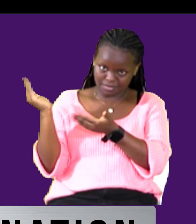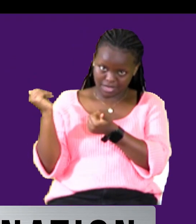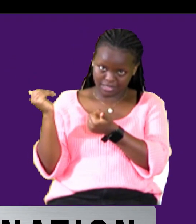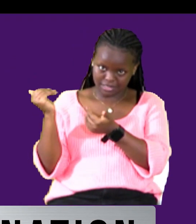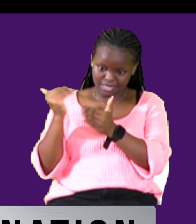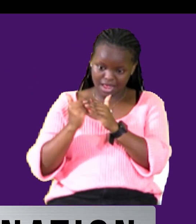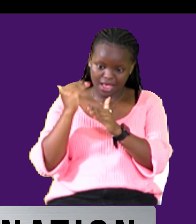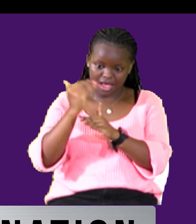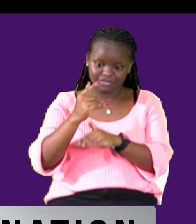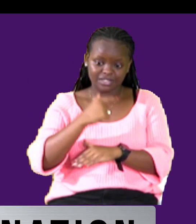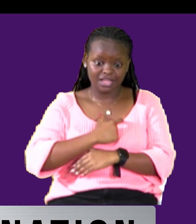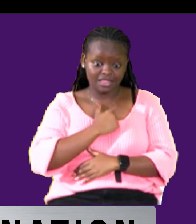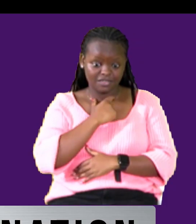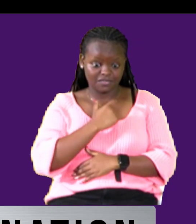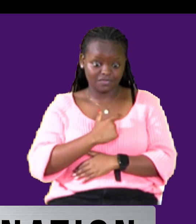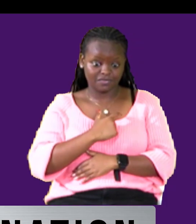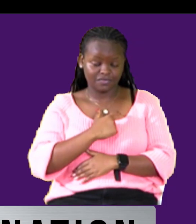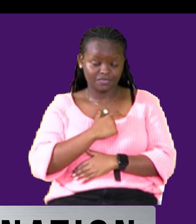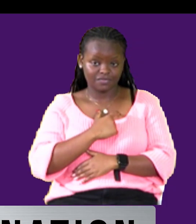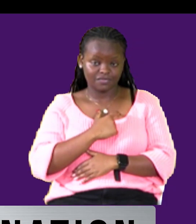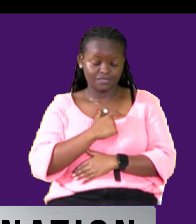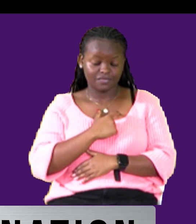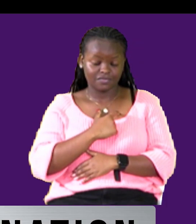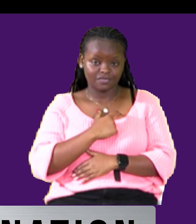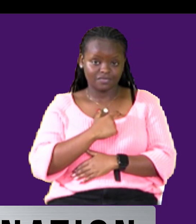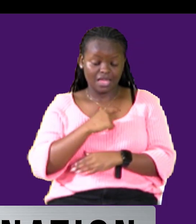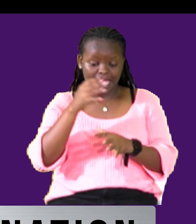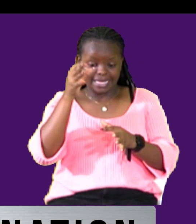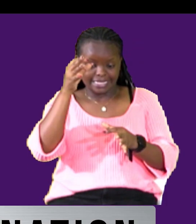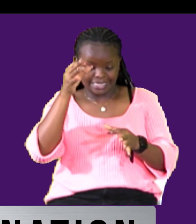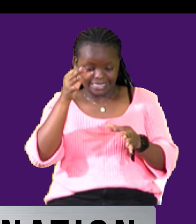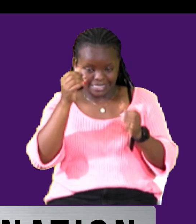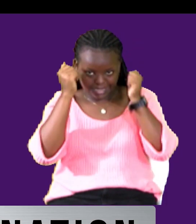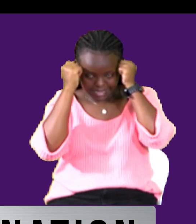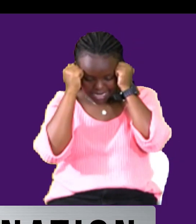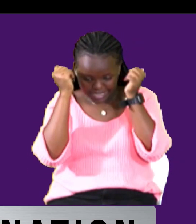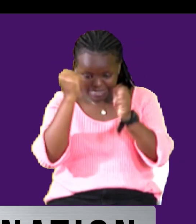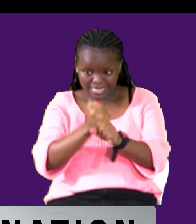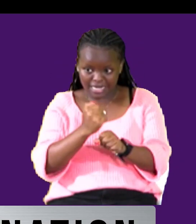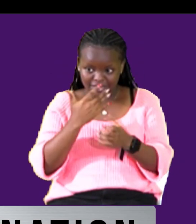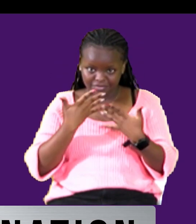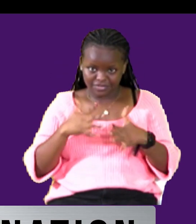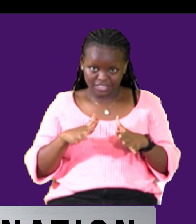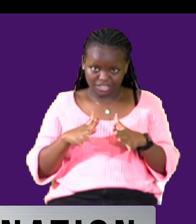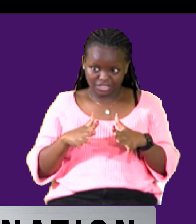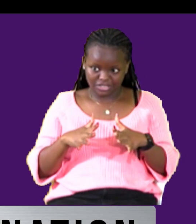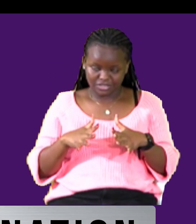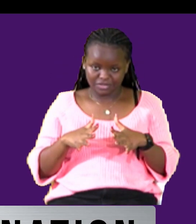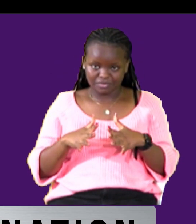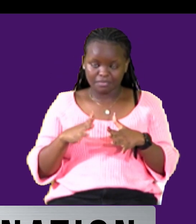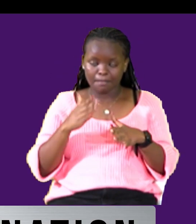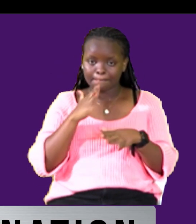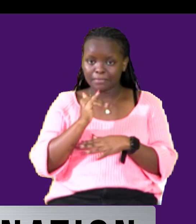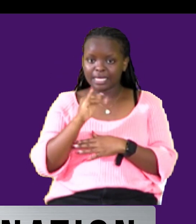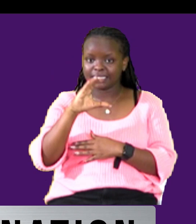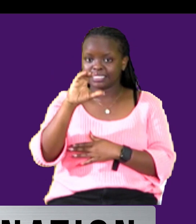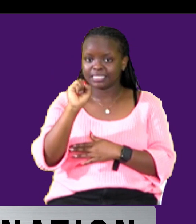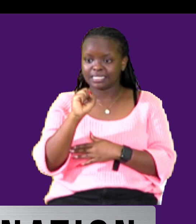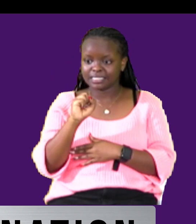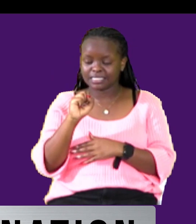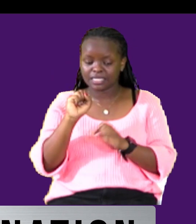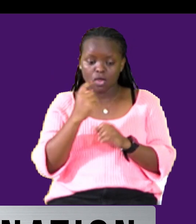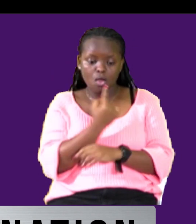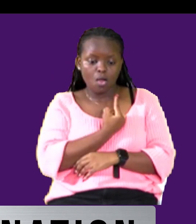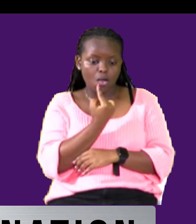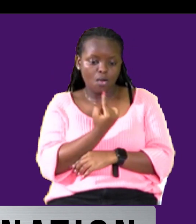after the feasibility study has been done, which was done by his cabinet ministers, that he can only